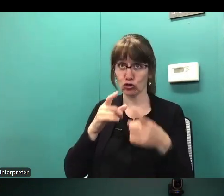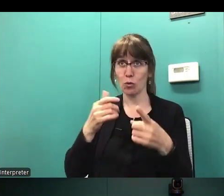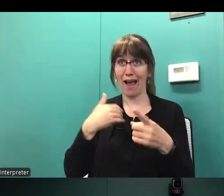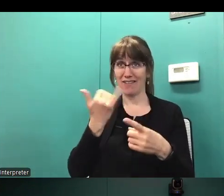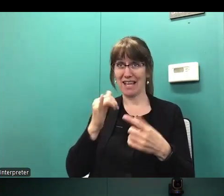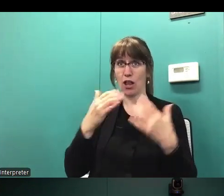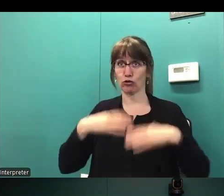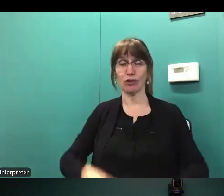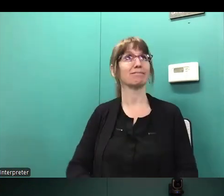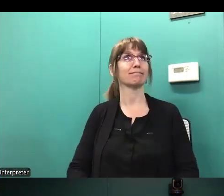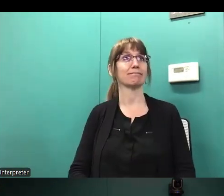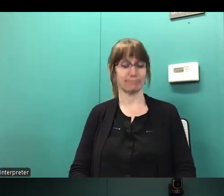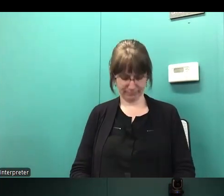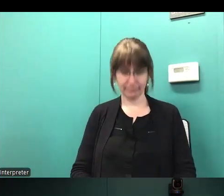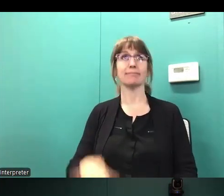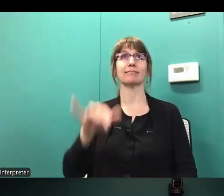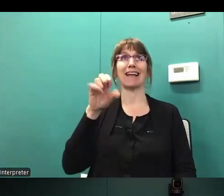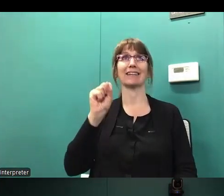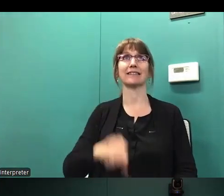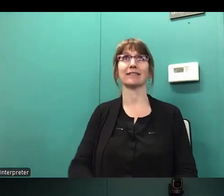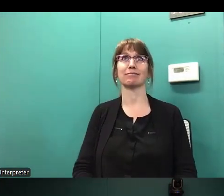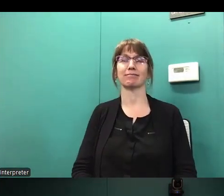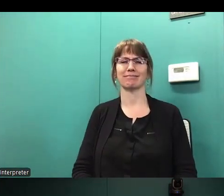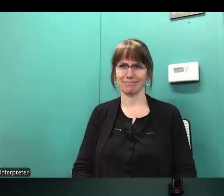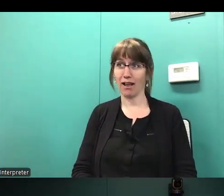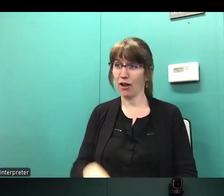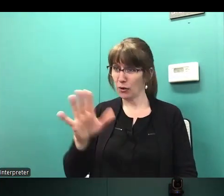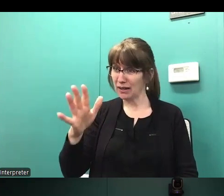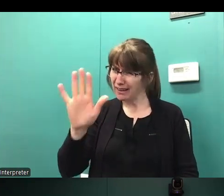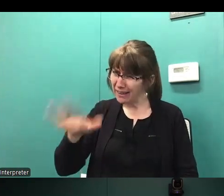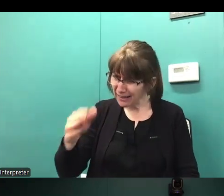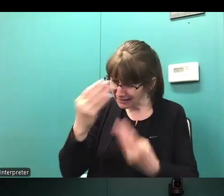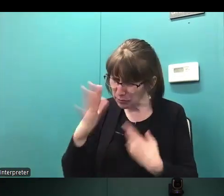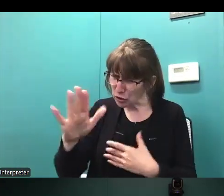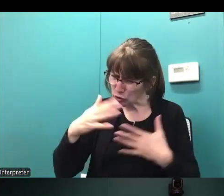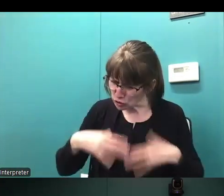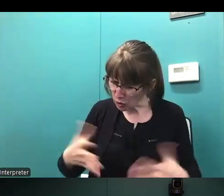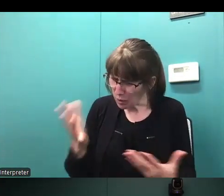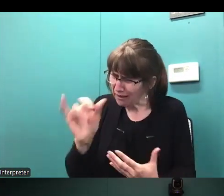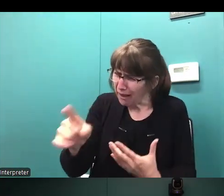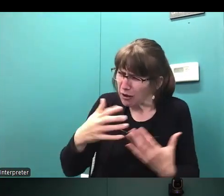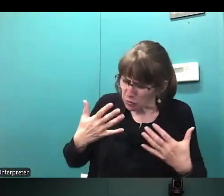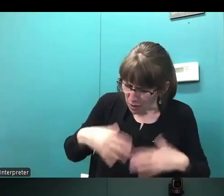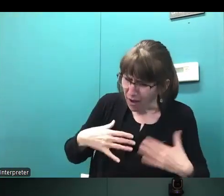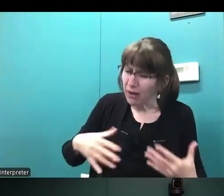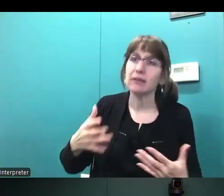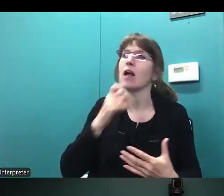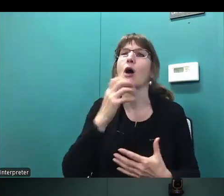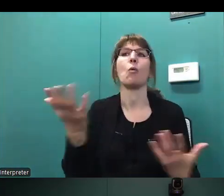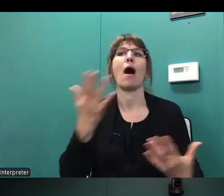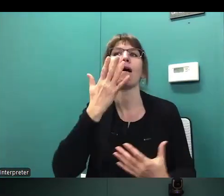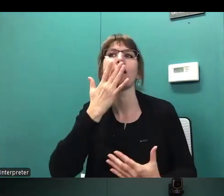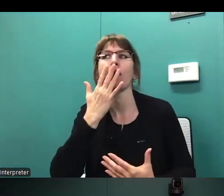yellow shirt? Yes. Or tell me about your shirt. What's on your shirt versus what color is your